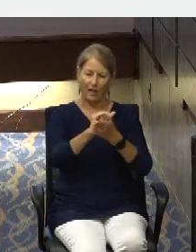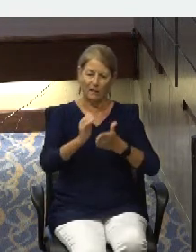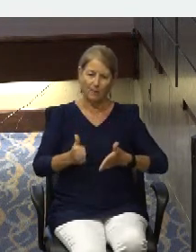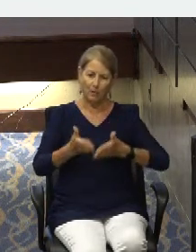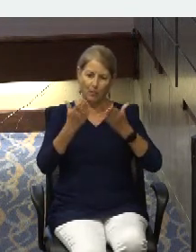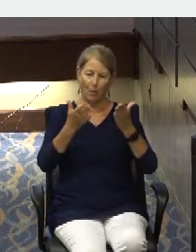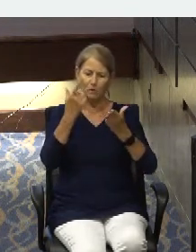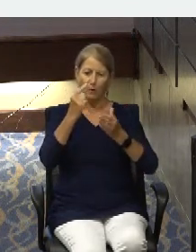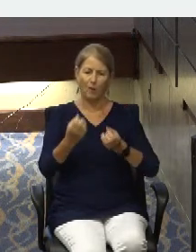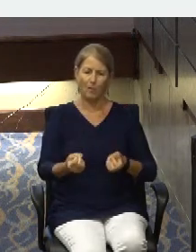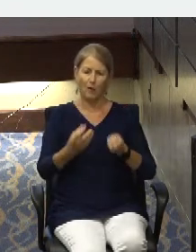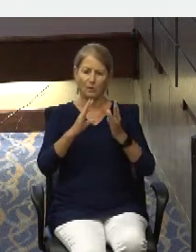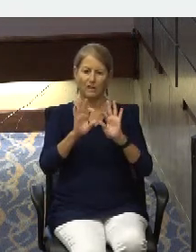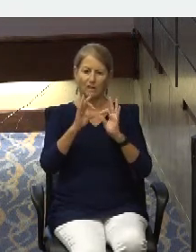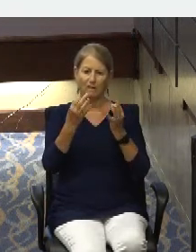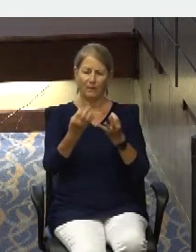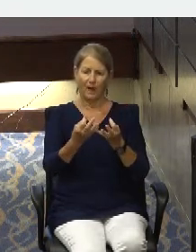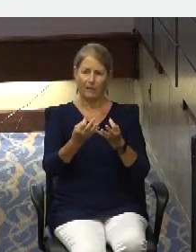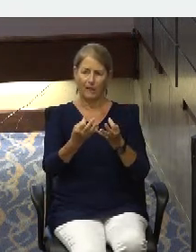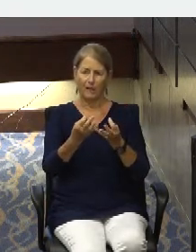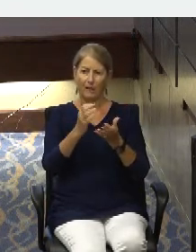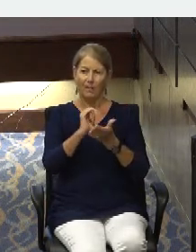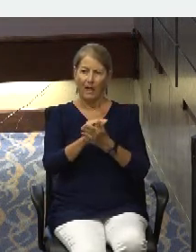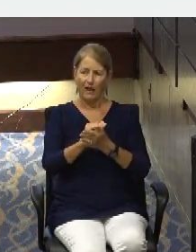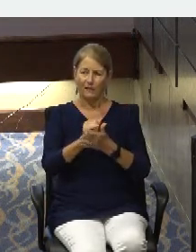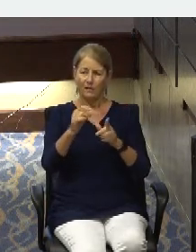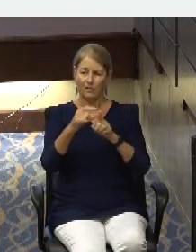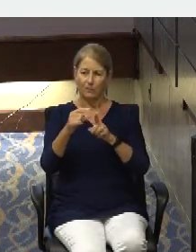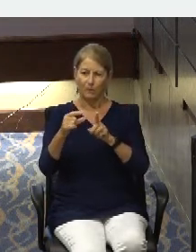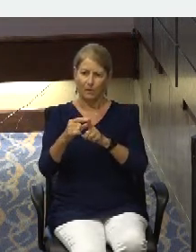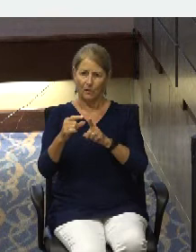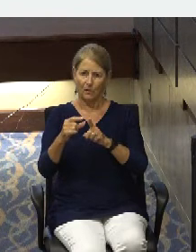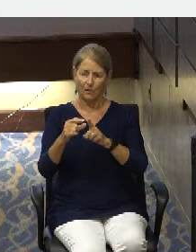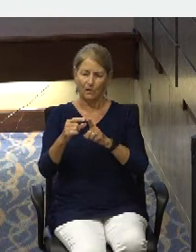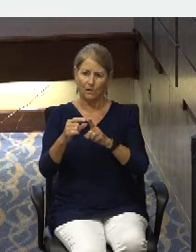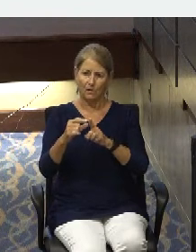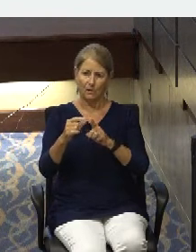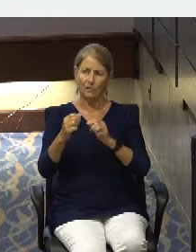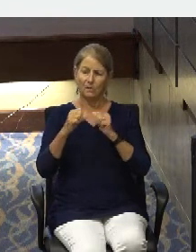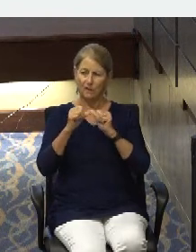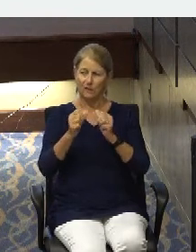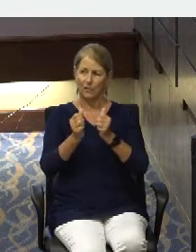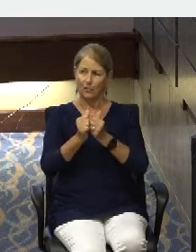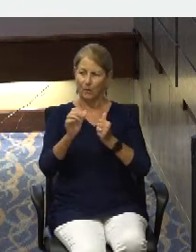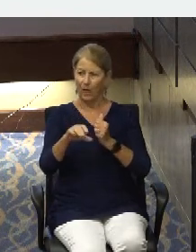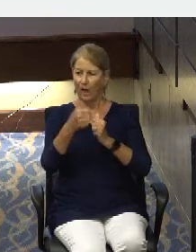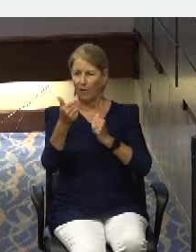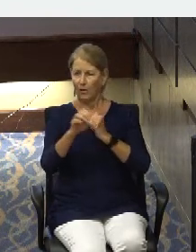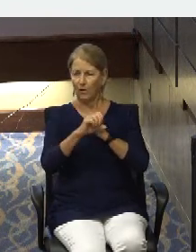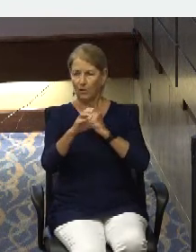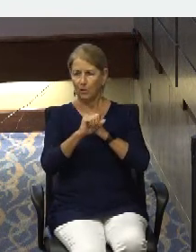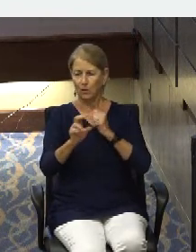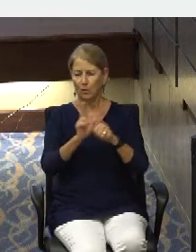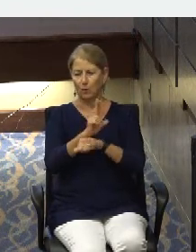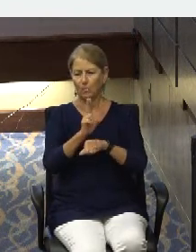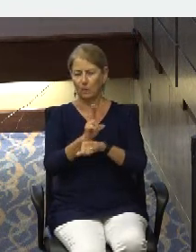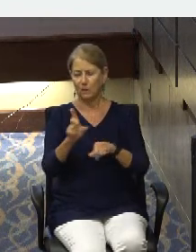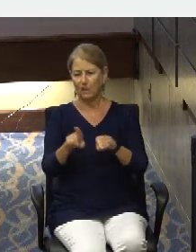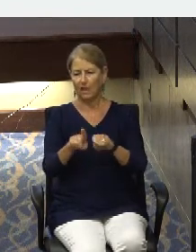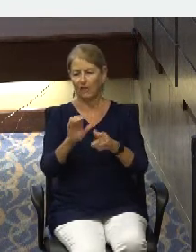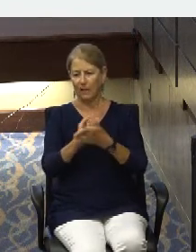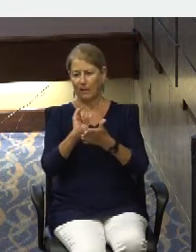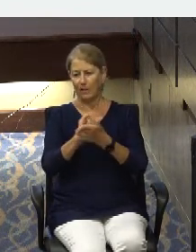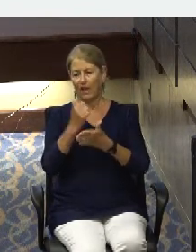multifamily. And this verbiage is consistent with recommendations for screening of other commercial uses of this type that we've